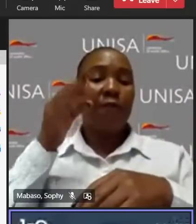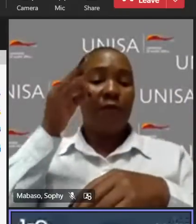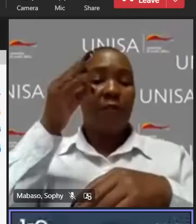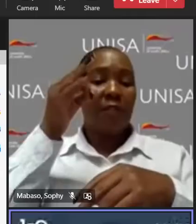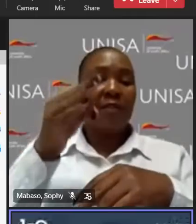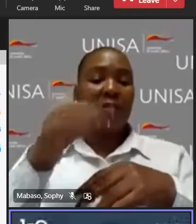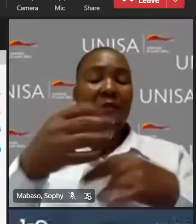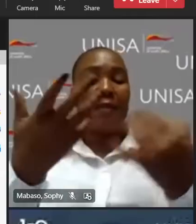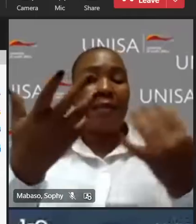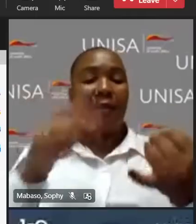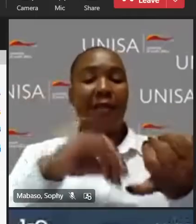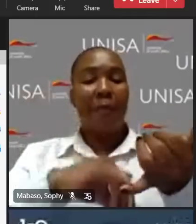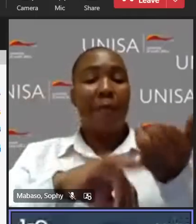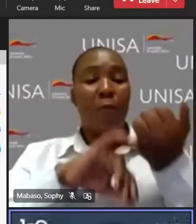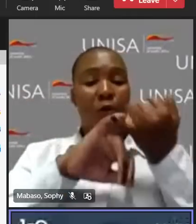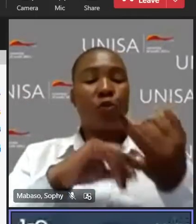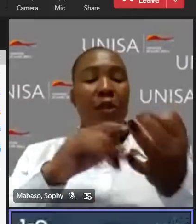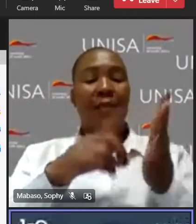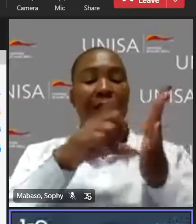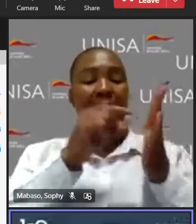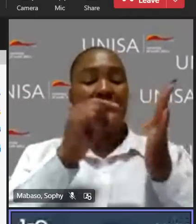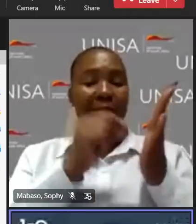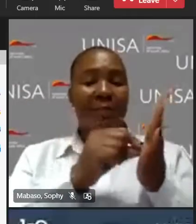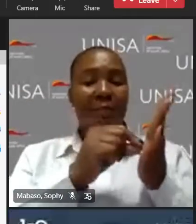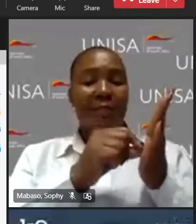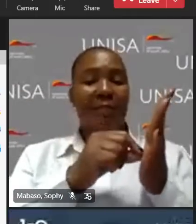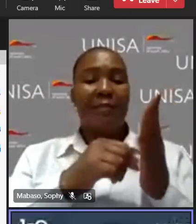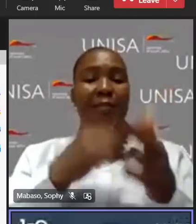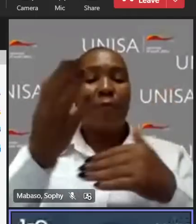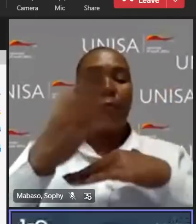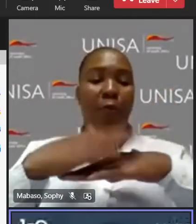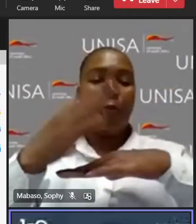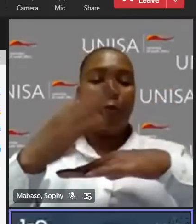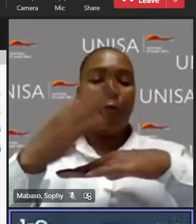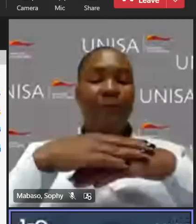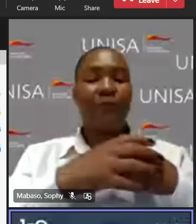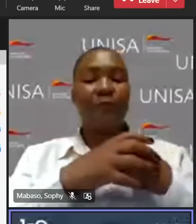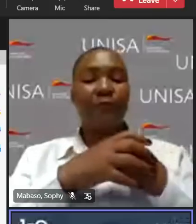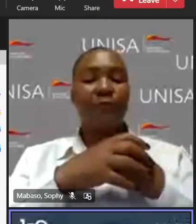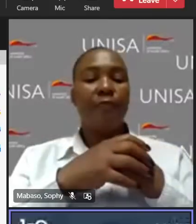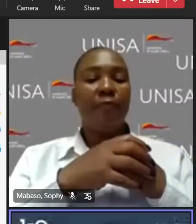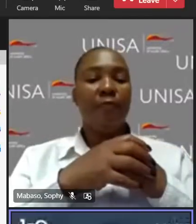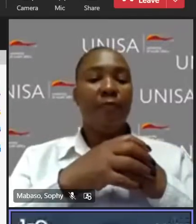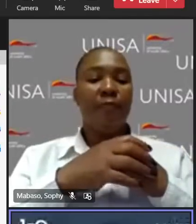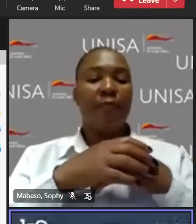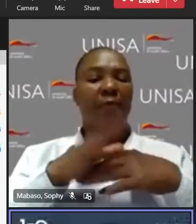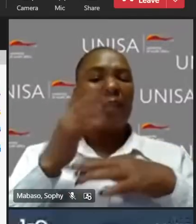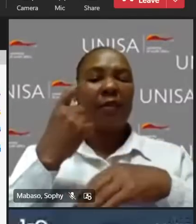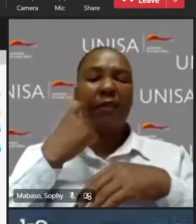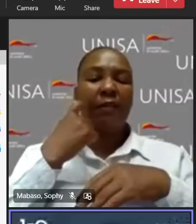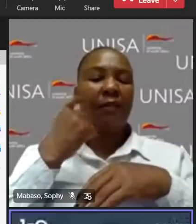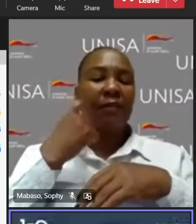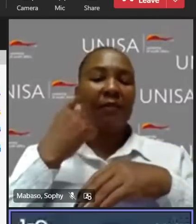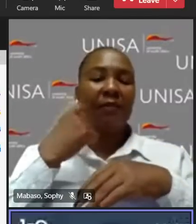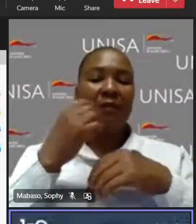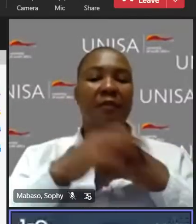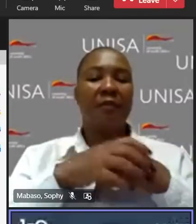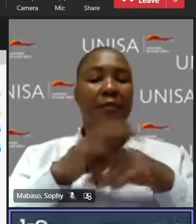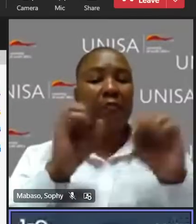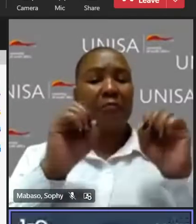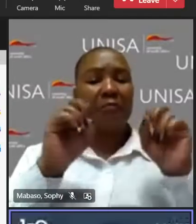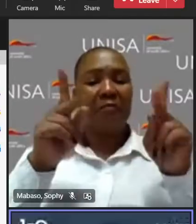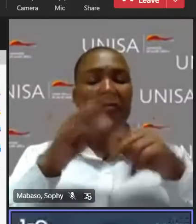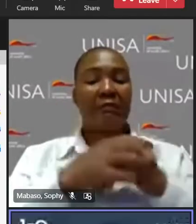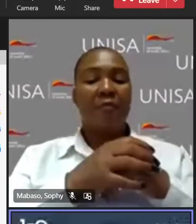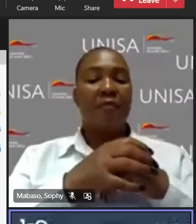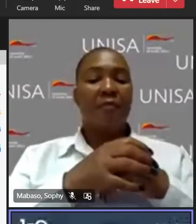the date, etc. So very, very, very easy. Okay.